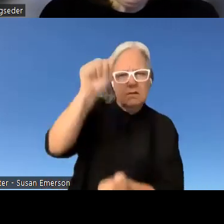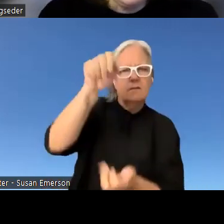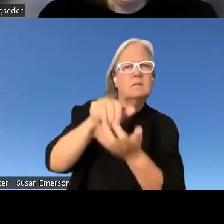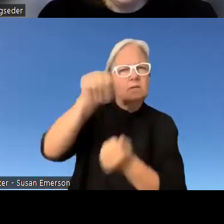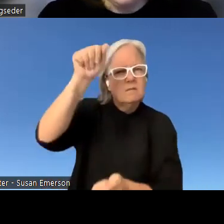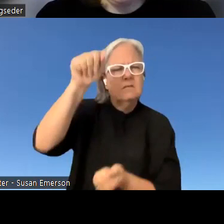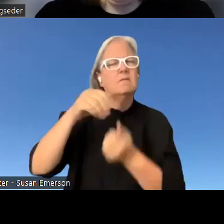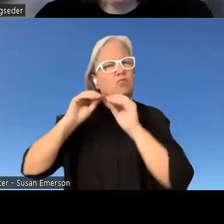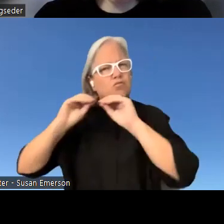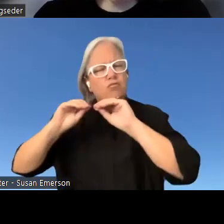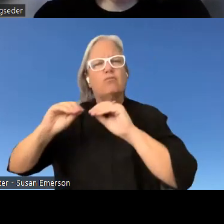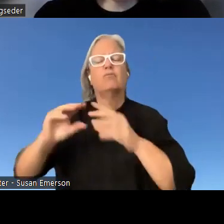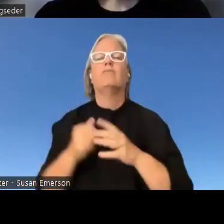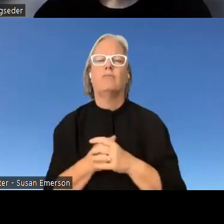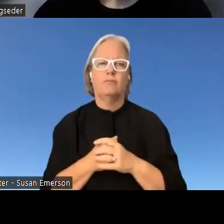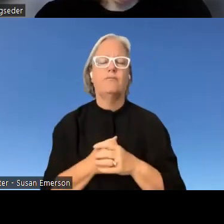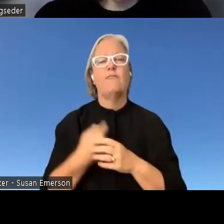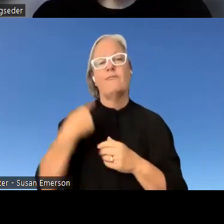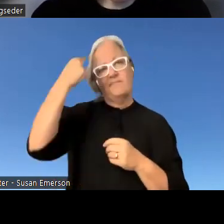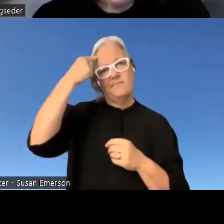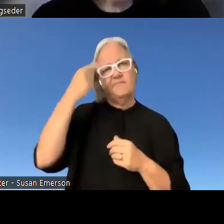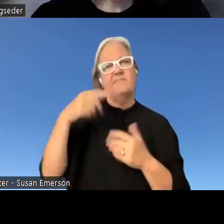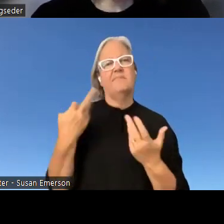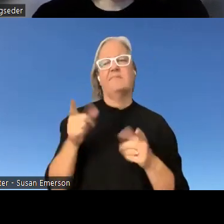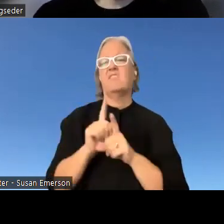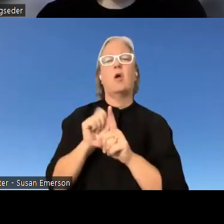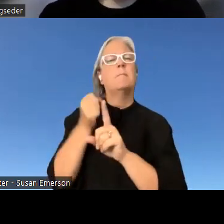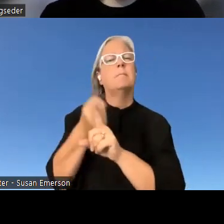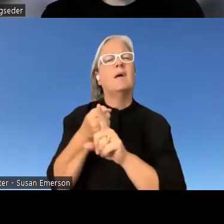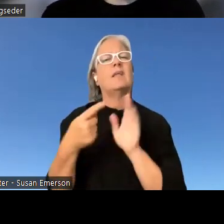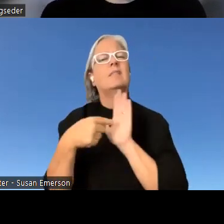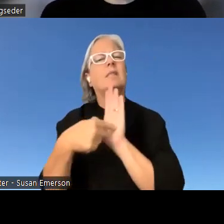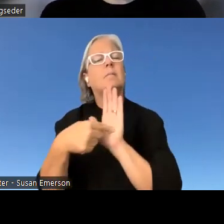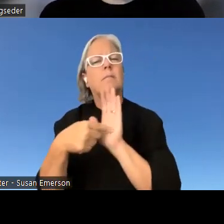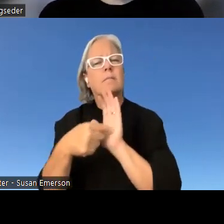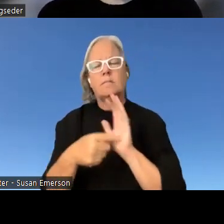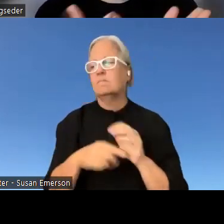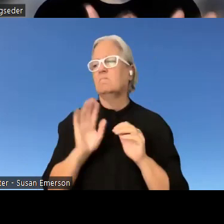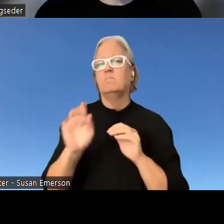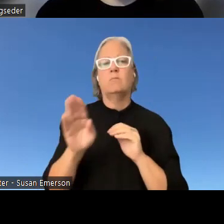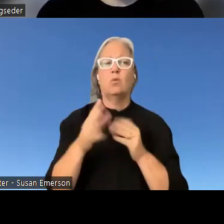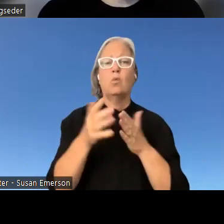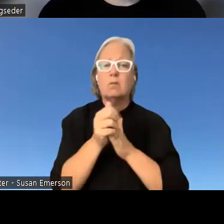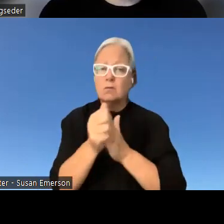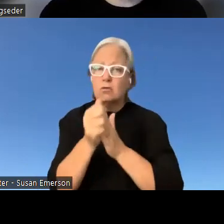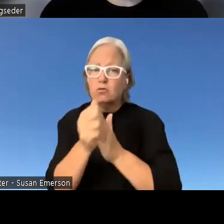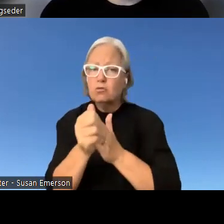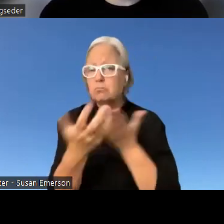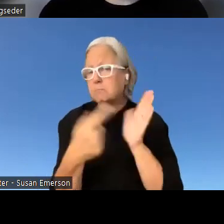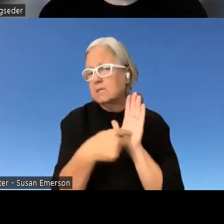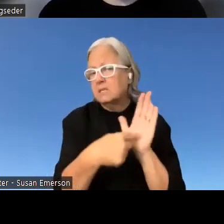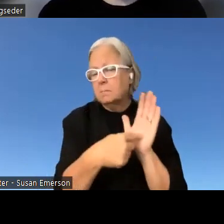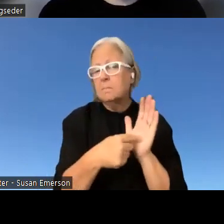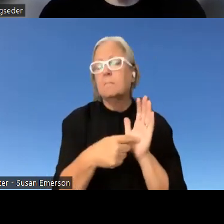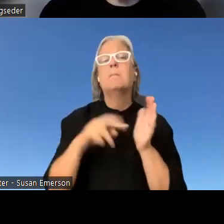with the impact and the impact examples, mentoring and leadership development supports. This could be on the one hand for persons